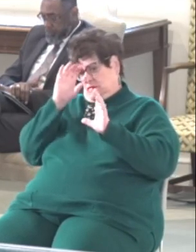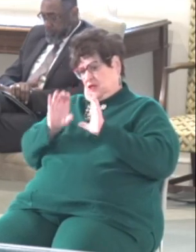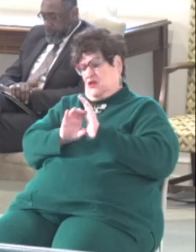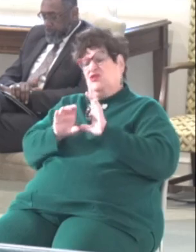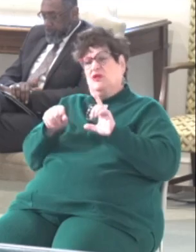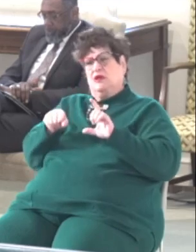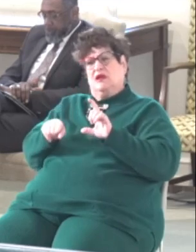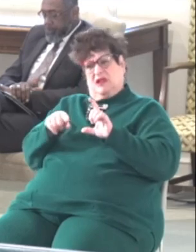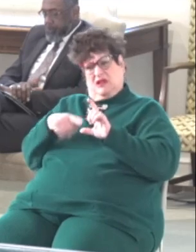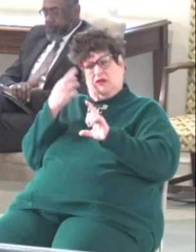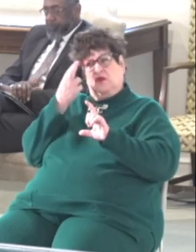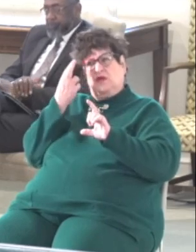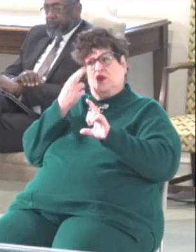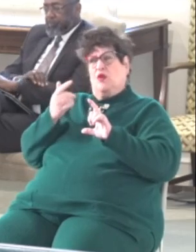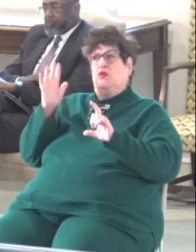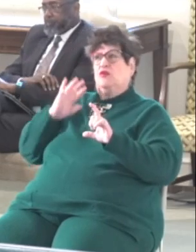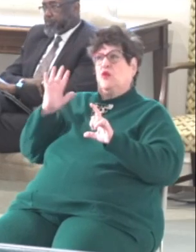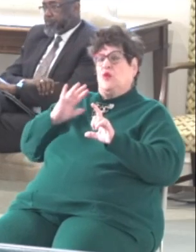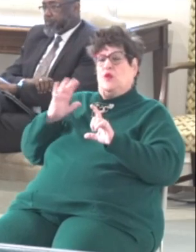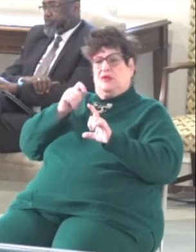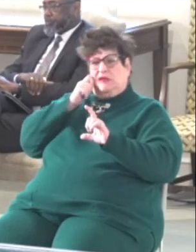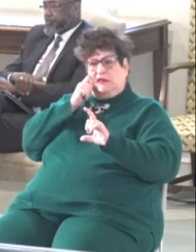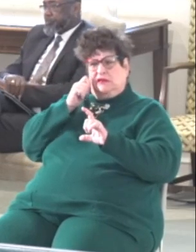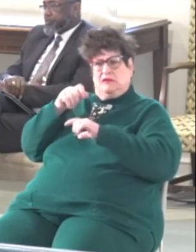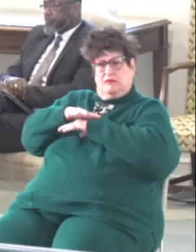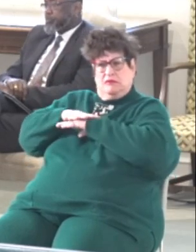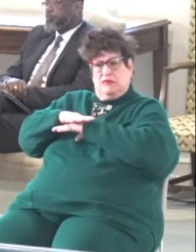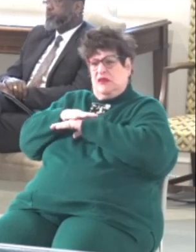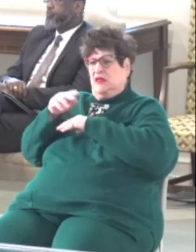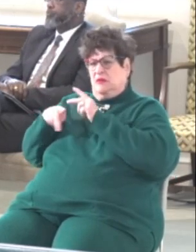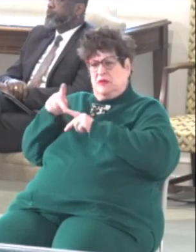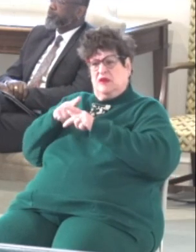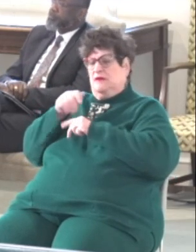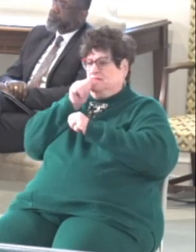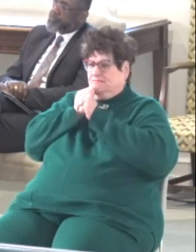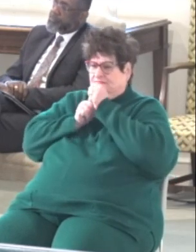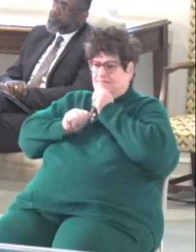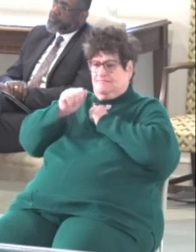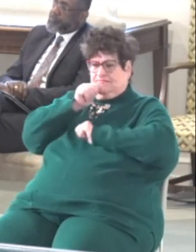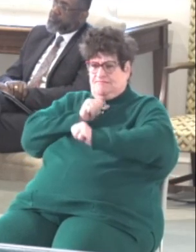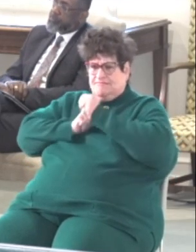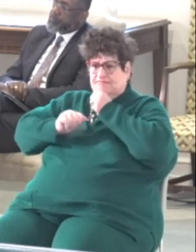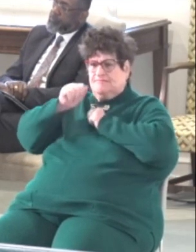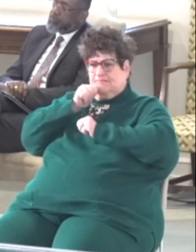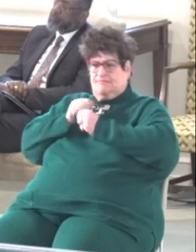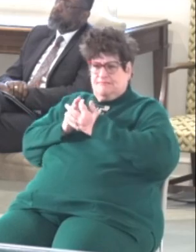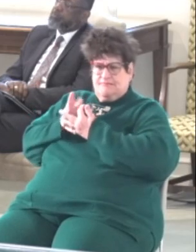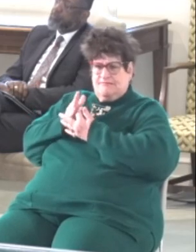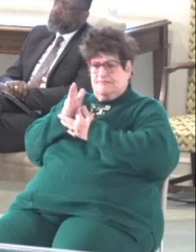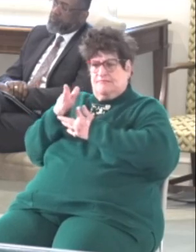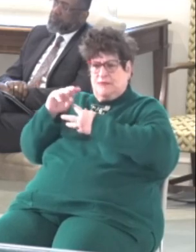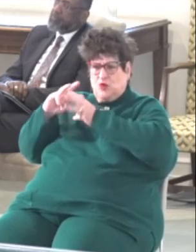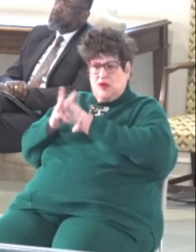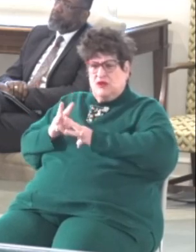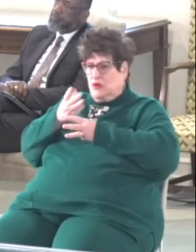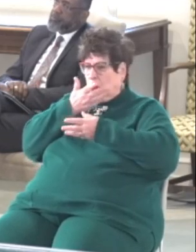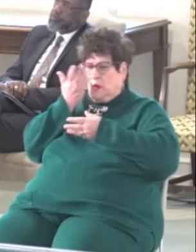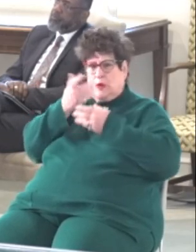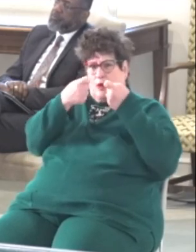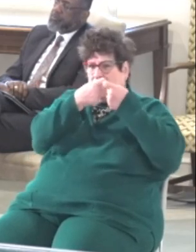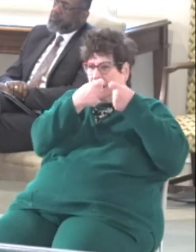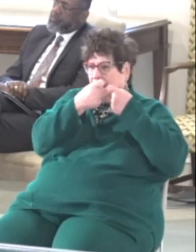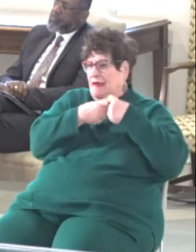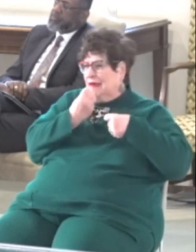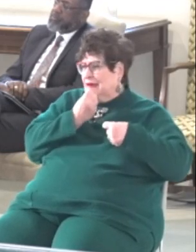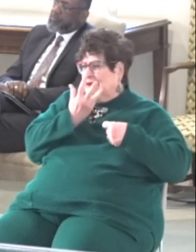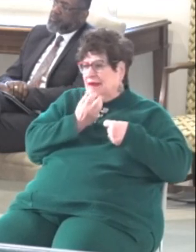odds than he will ever face, winter through. He has that picture as a reminder for him to do